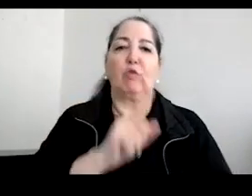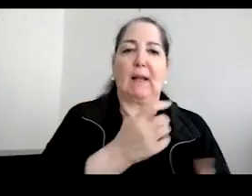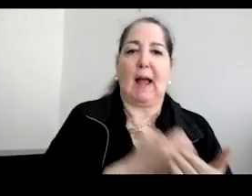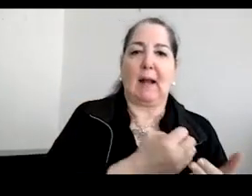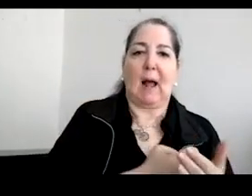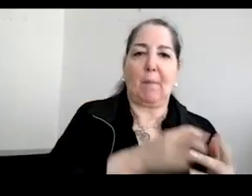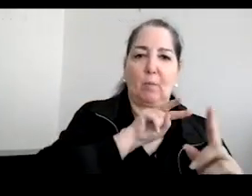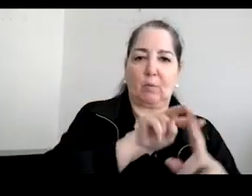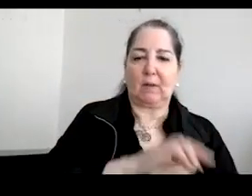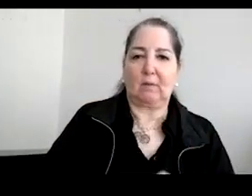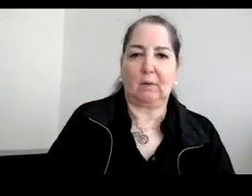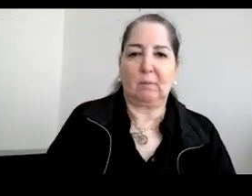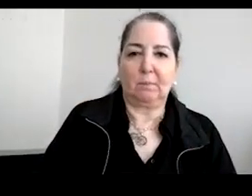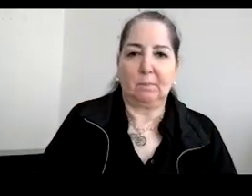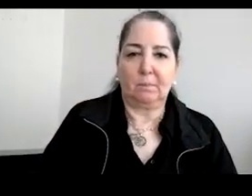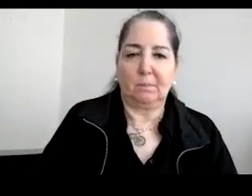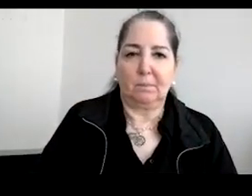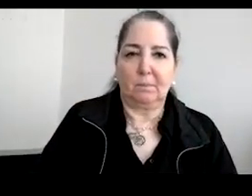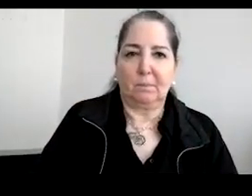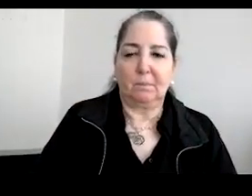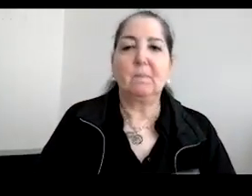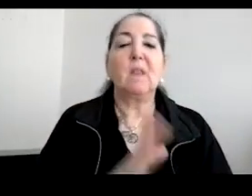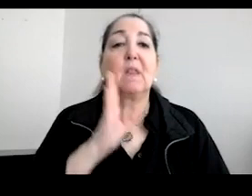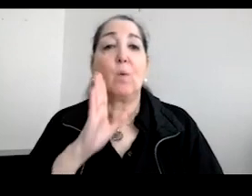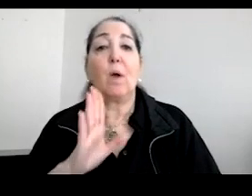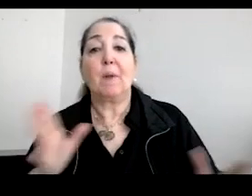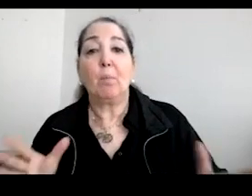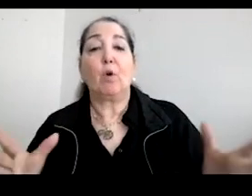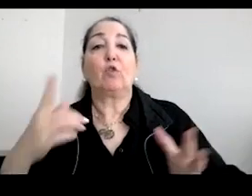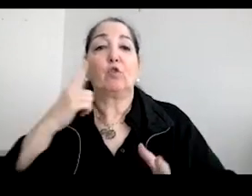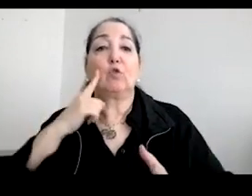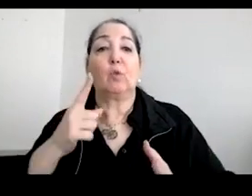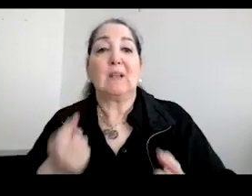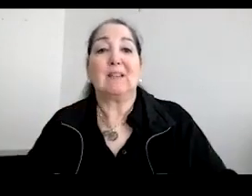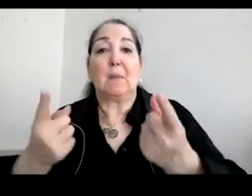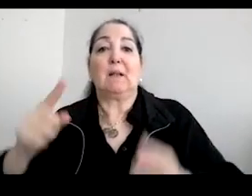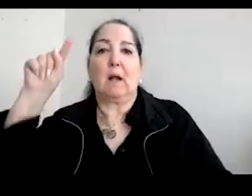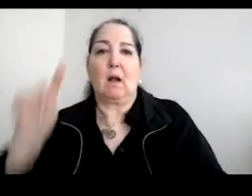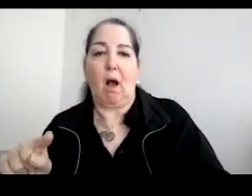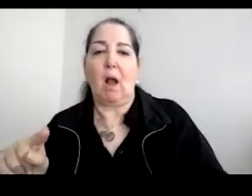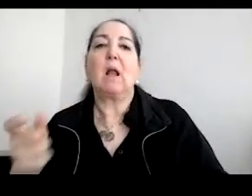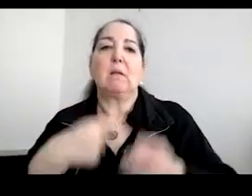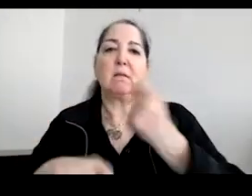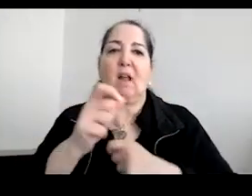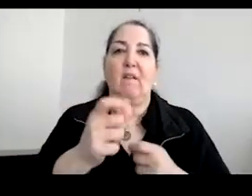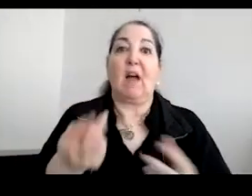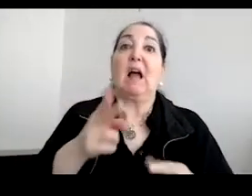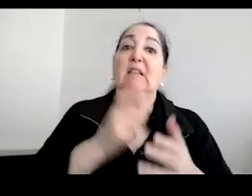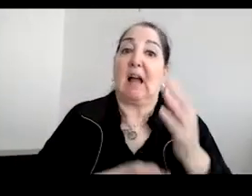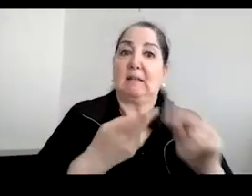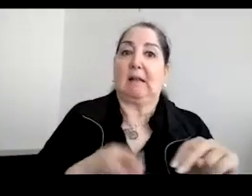be pushes to more likely cut spending than pushes to increase taxes. But both of those things